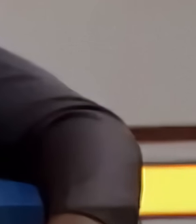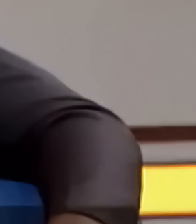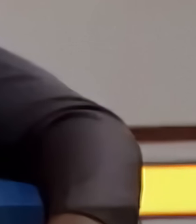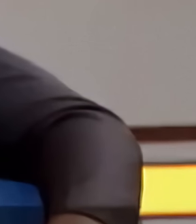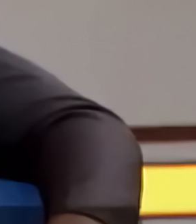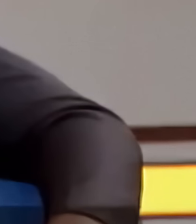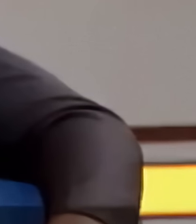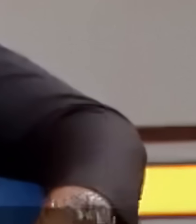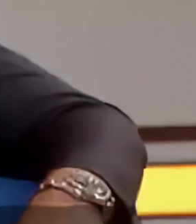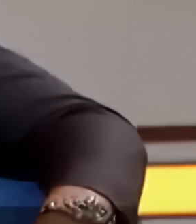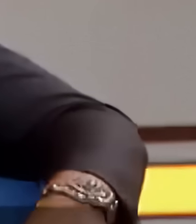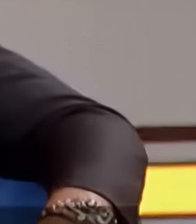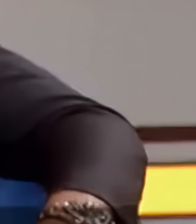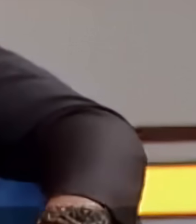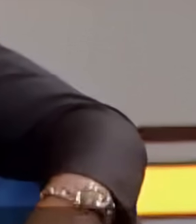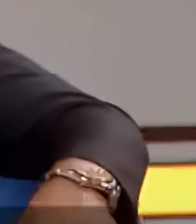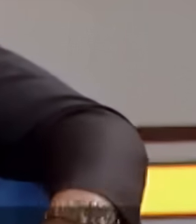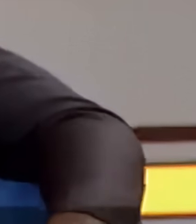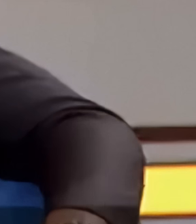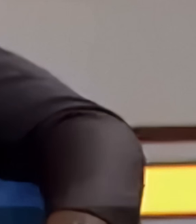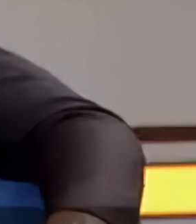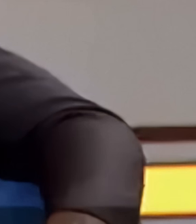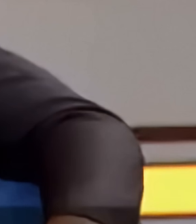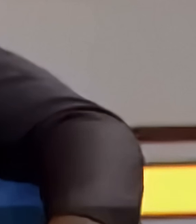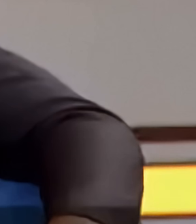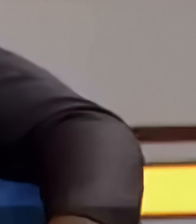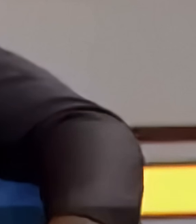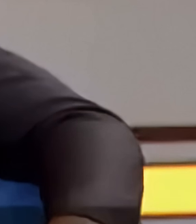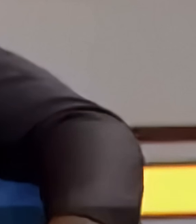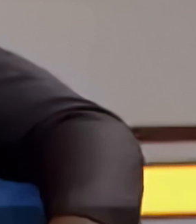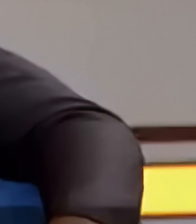the police. Even if they don't extend this